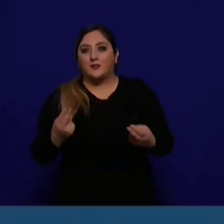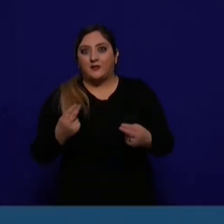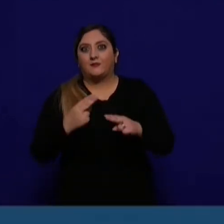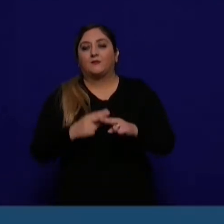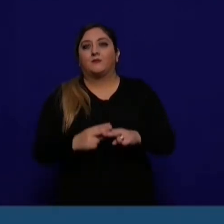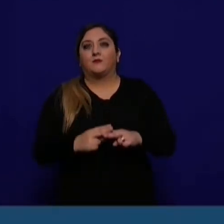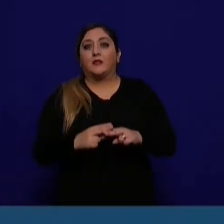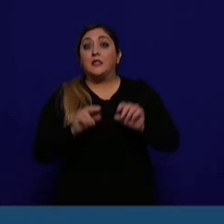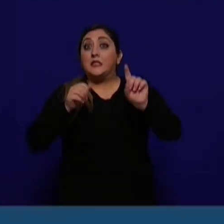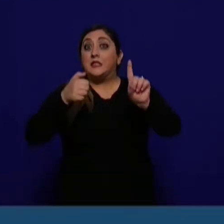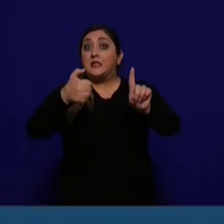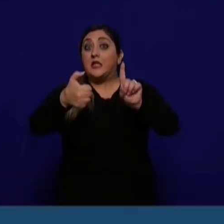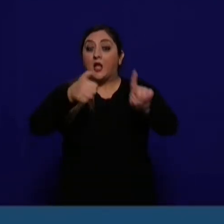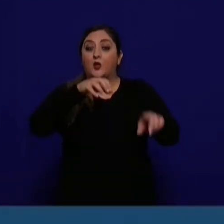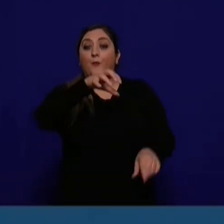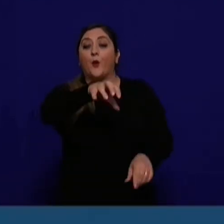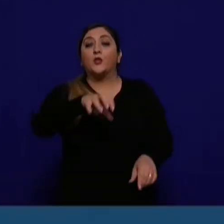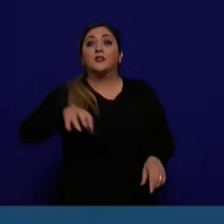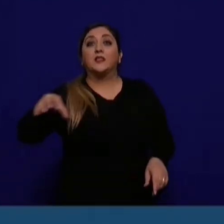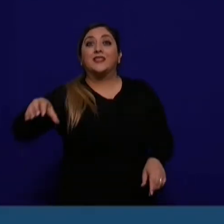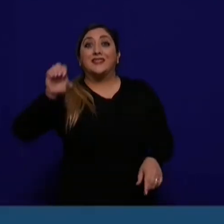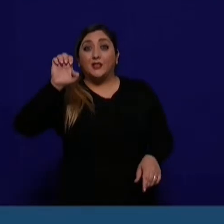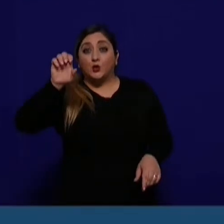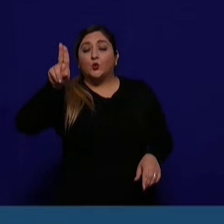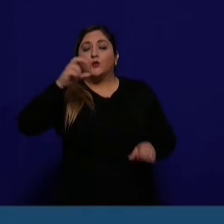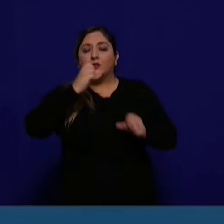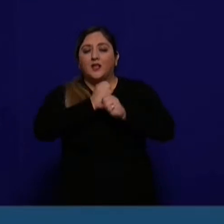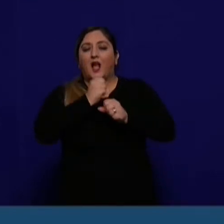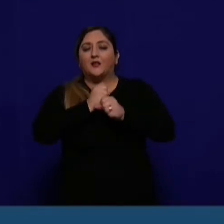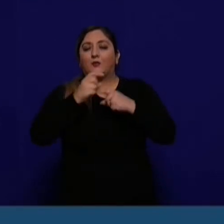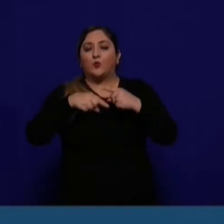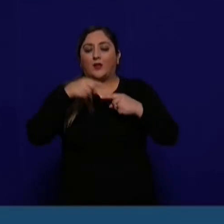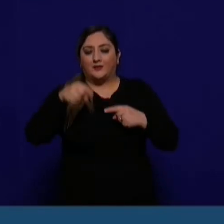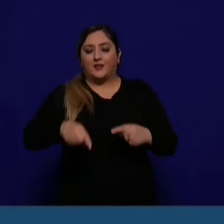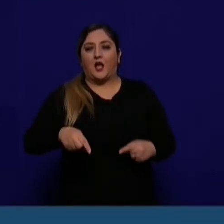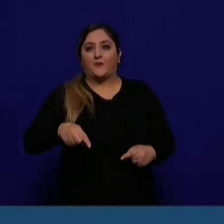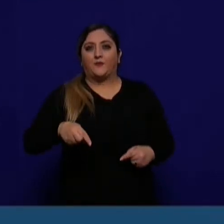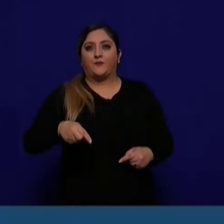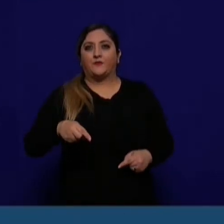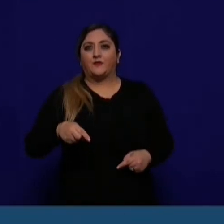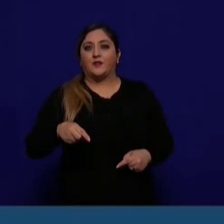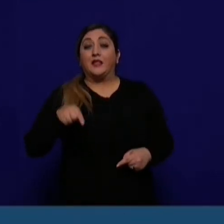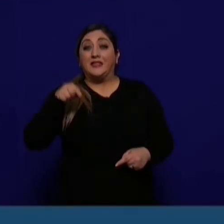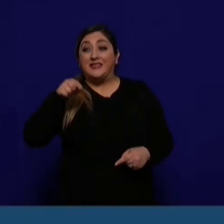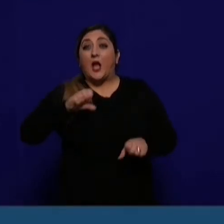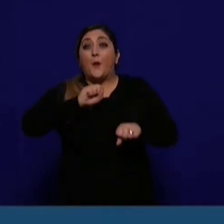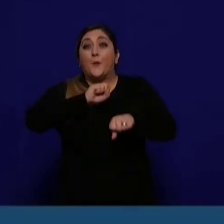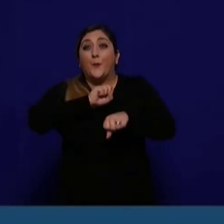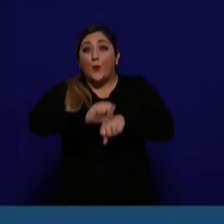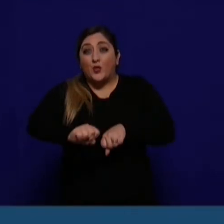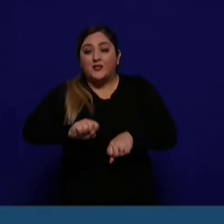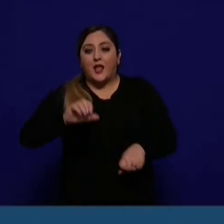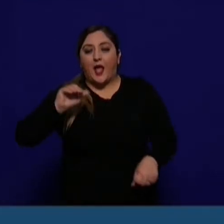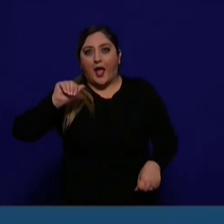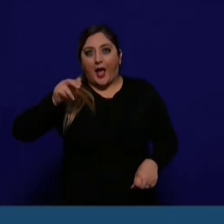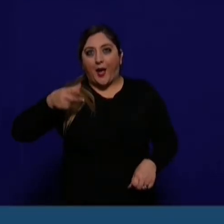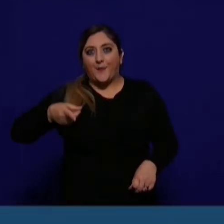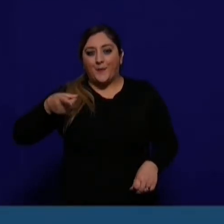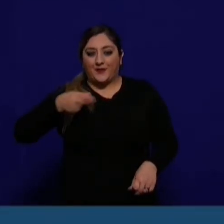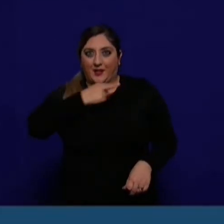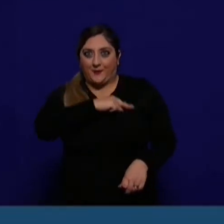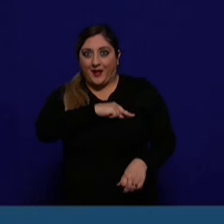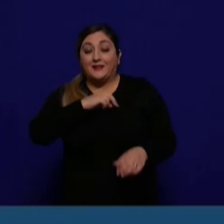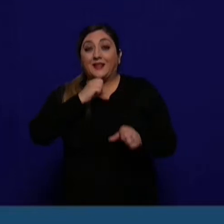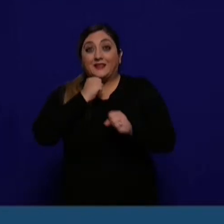il-pajjiż fl-Unjoni Ewropea li daħal f'din is-sistema li din tissejjaħ interoperability, ġifieri dik l-app li għandna u Malta